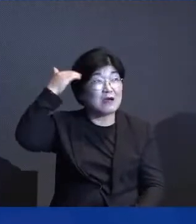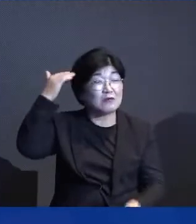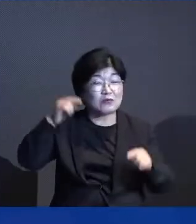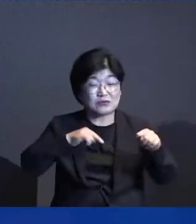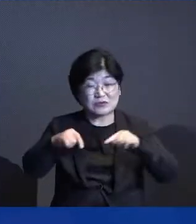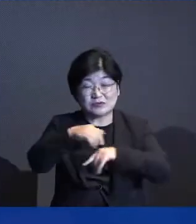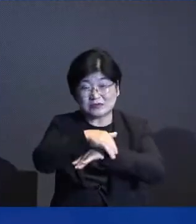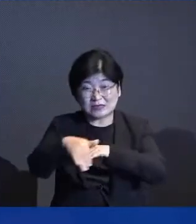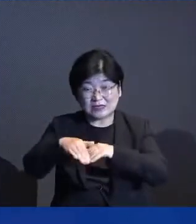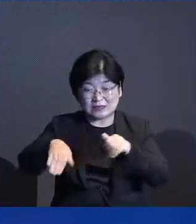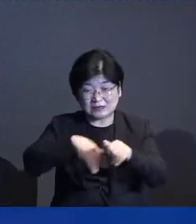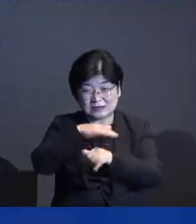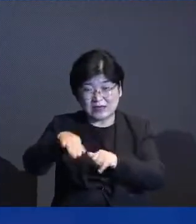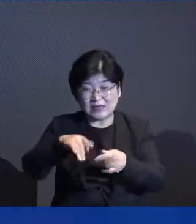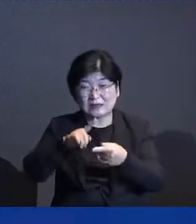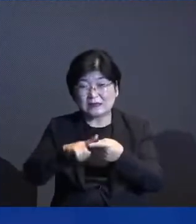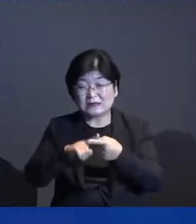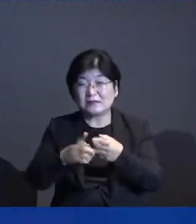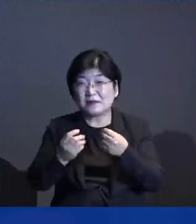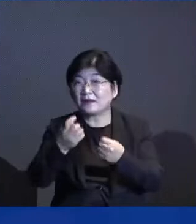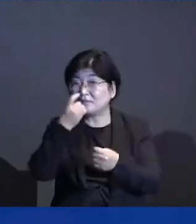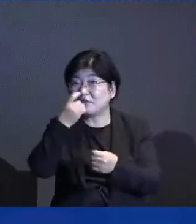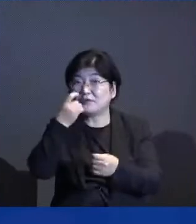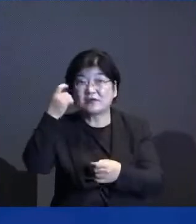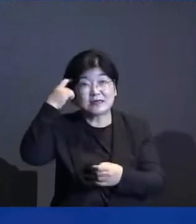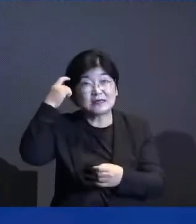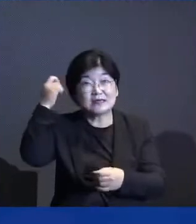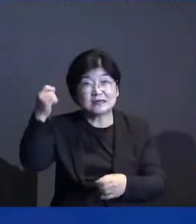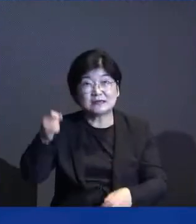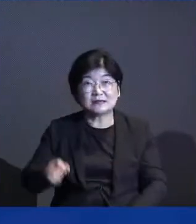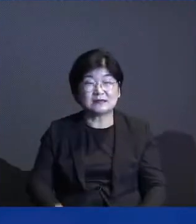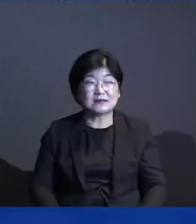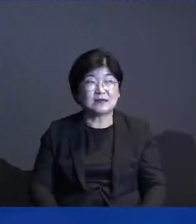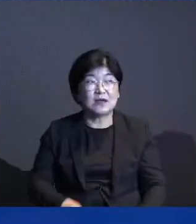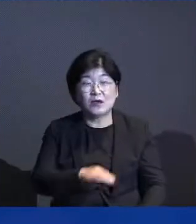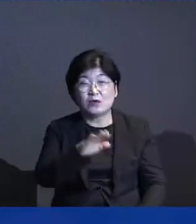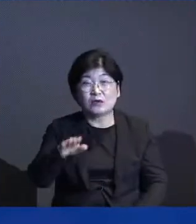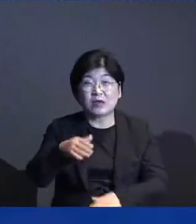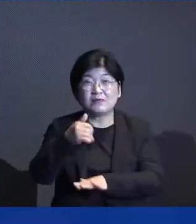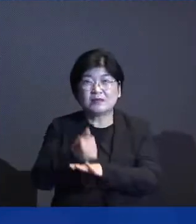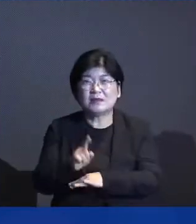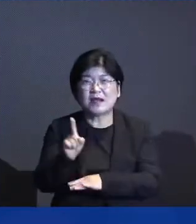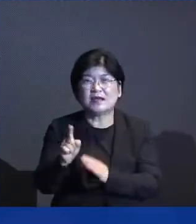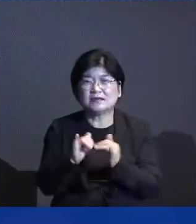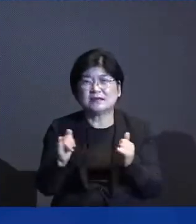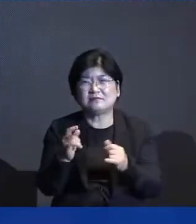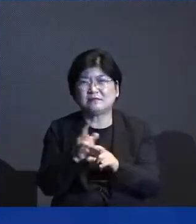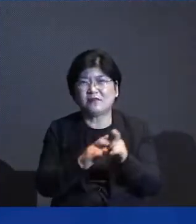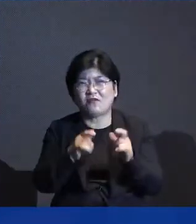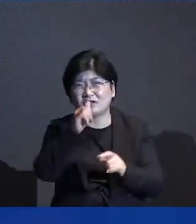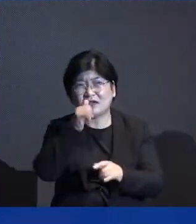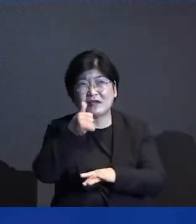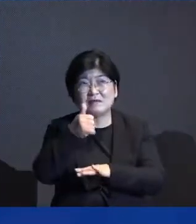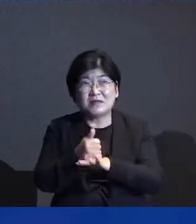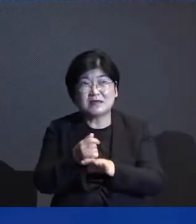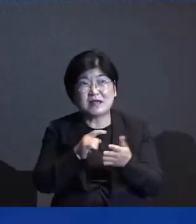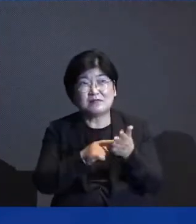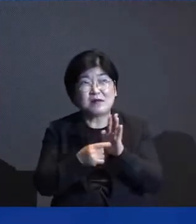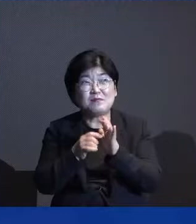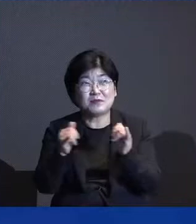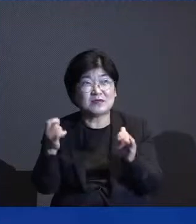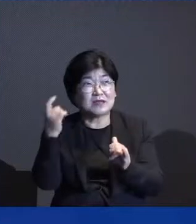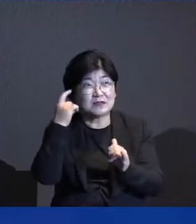questions, but given that we have only the last presenter left, we can probably just go ahead and